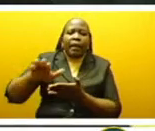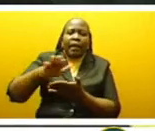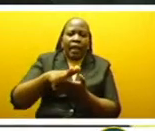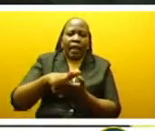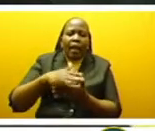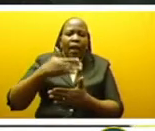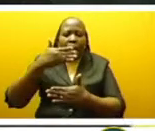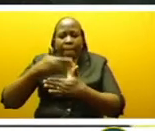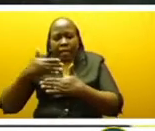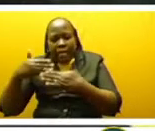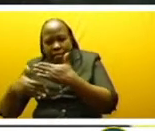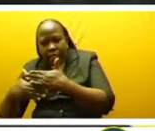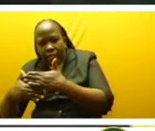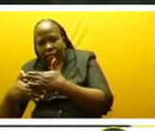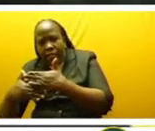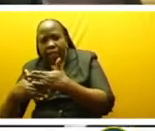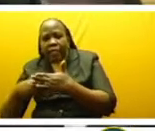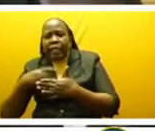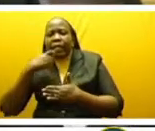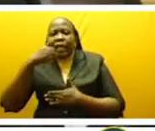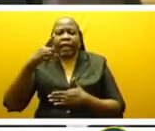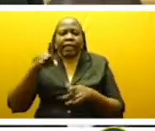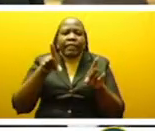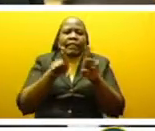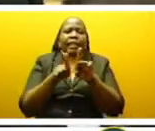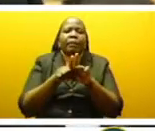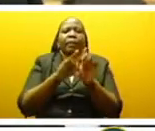being declared unconstitutional.